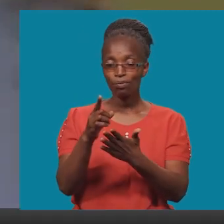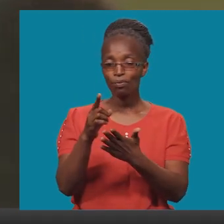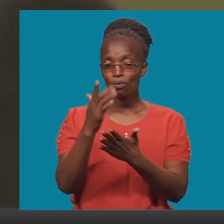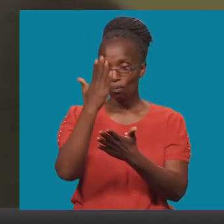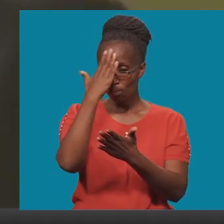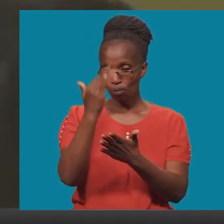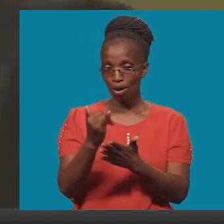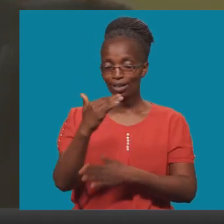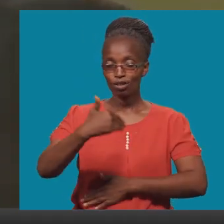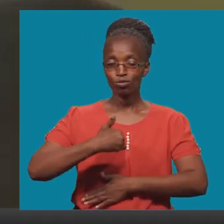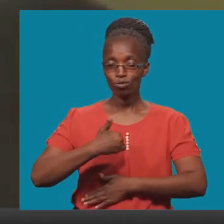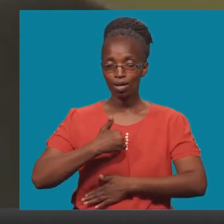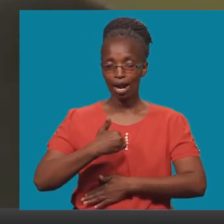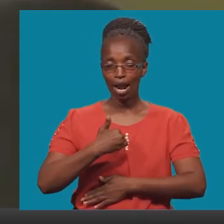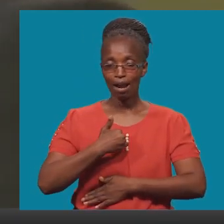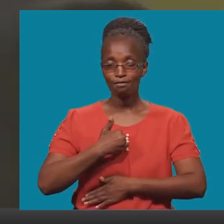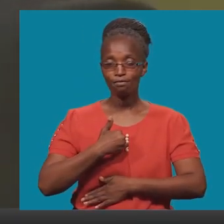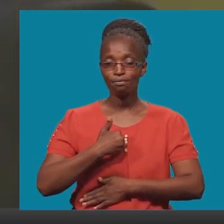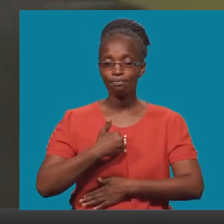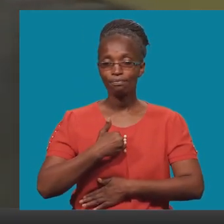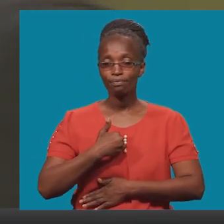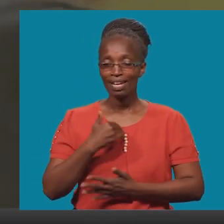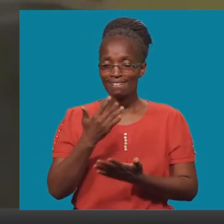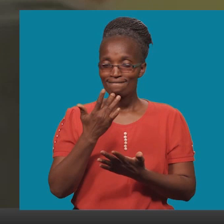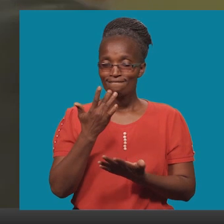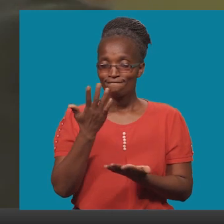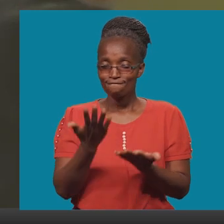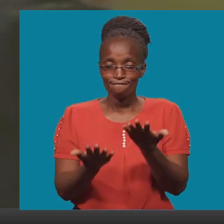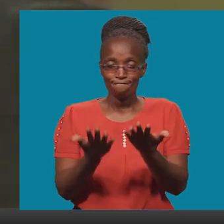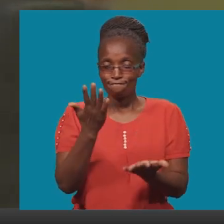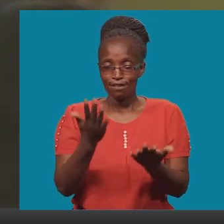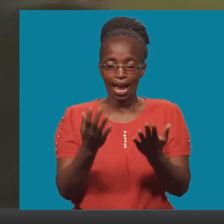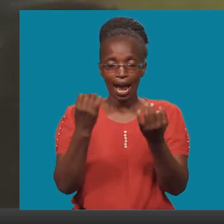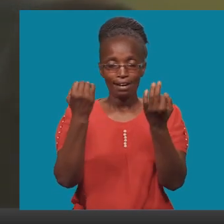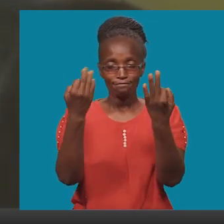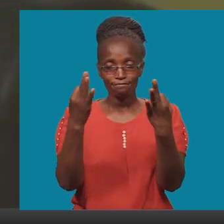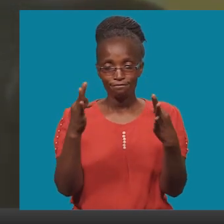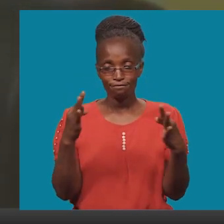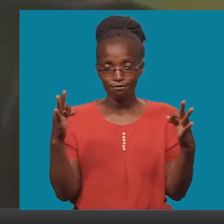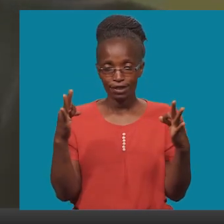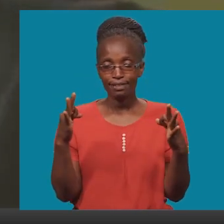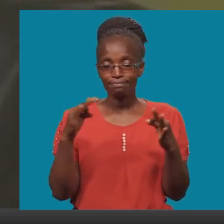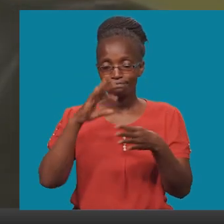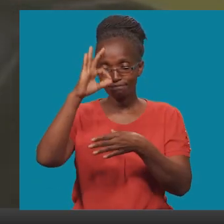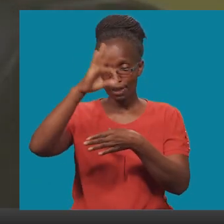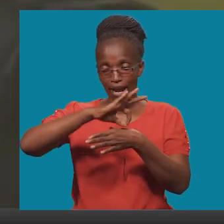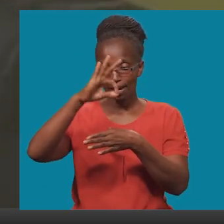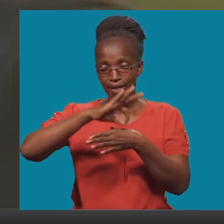diligently so that we can have a credible, free,